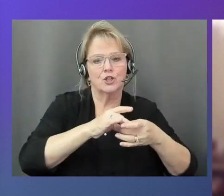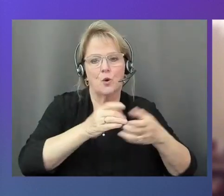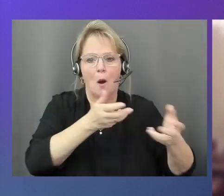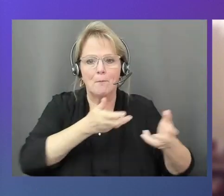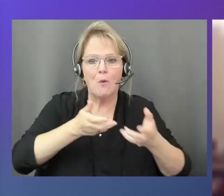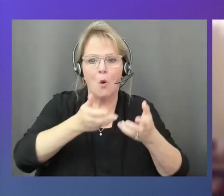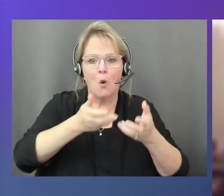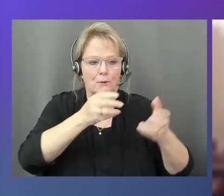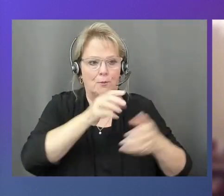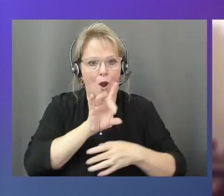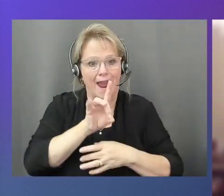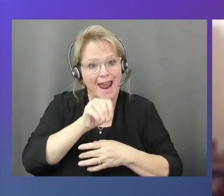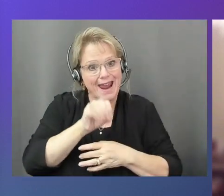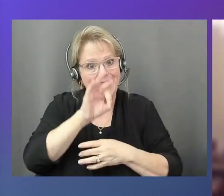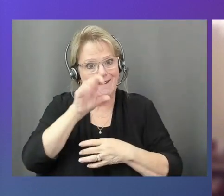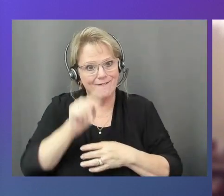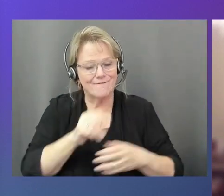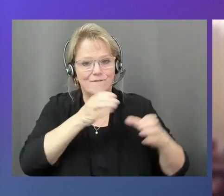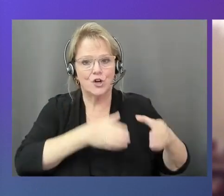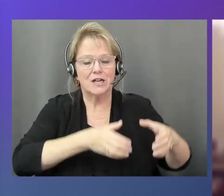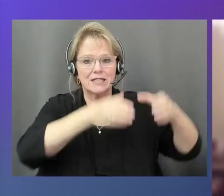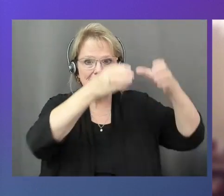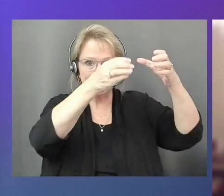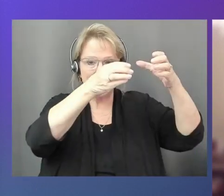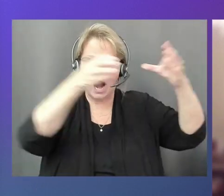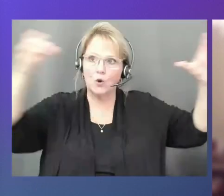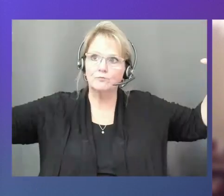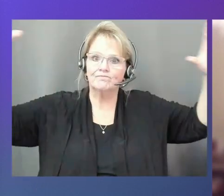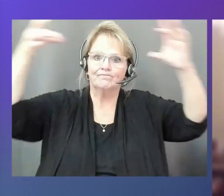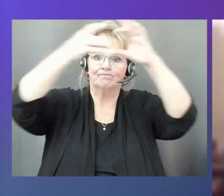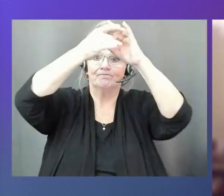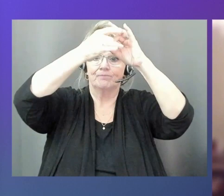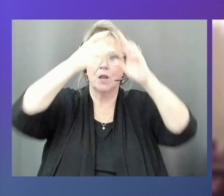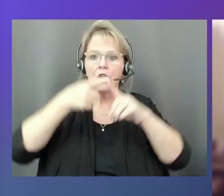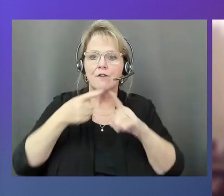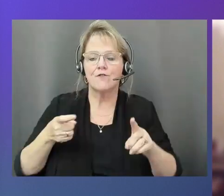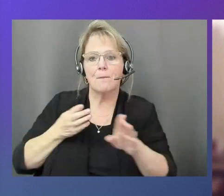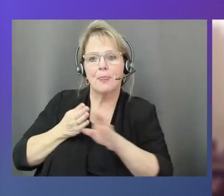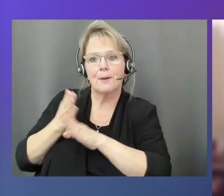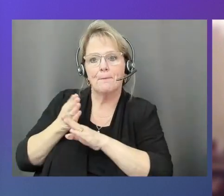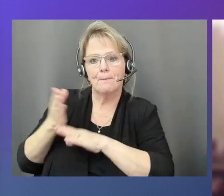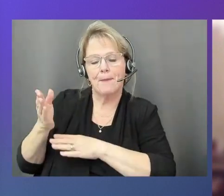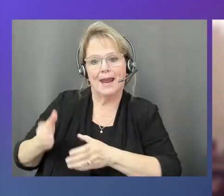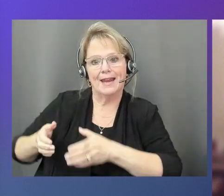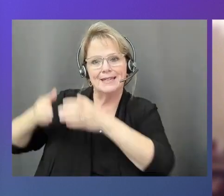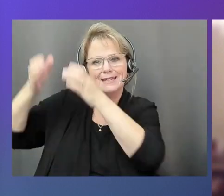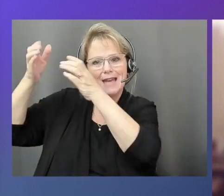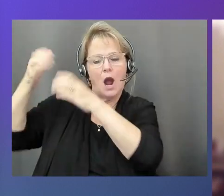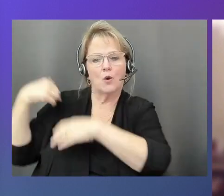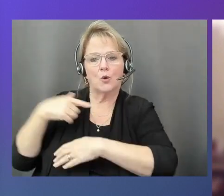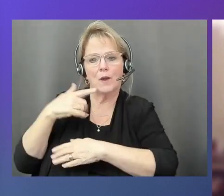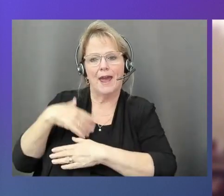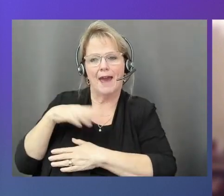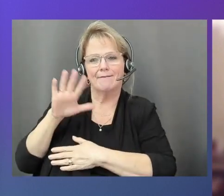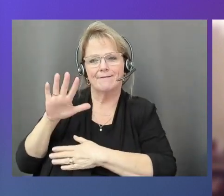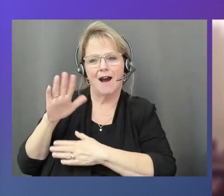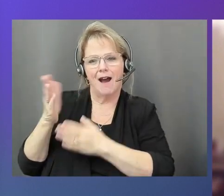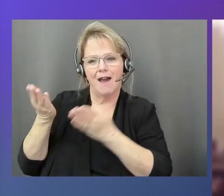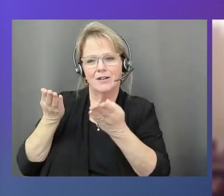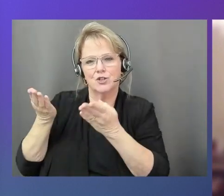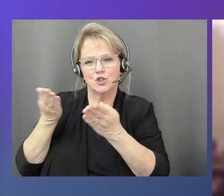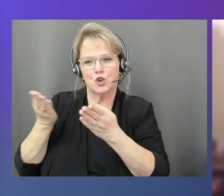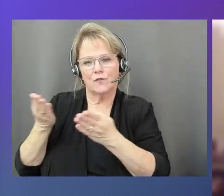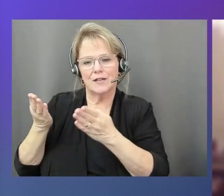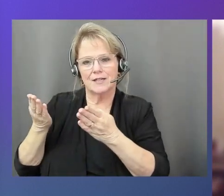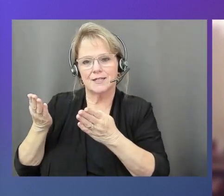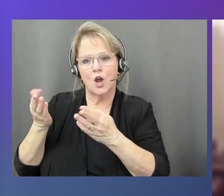main distribution point. From our main tower, we serviced 5 relay connections and finally provided around 130 points of